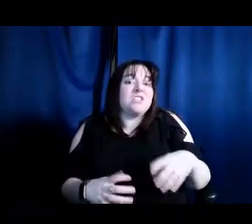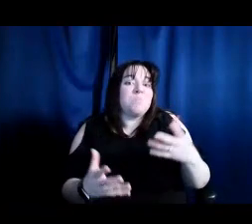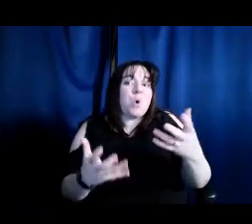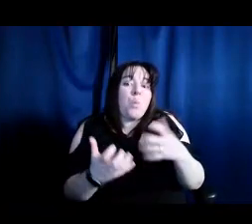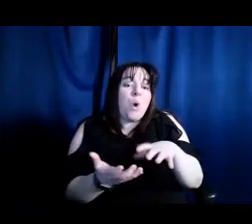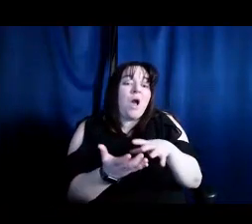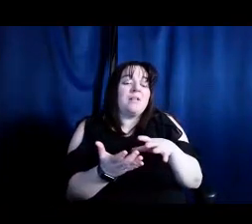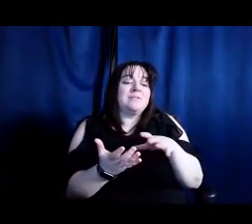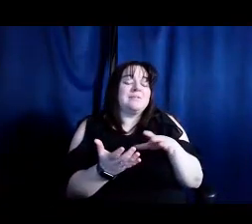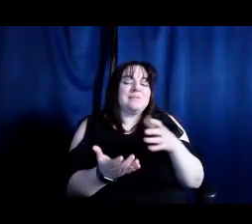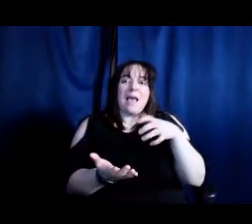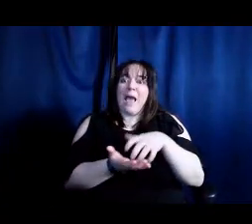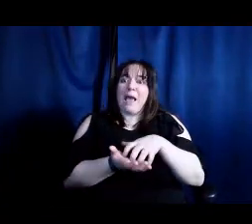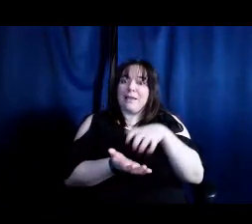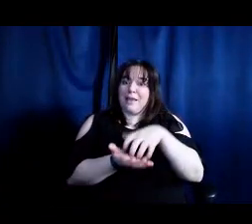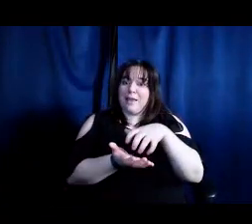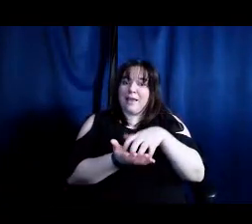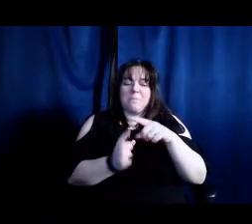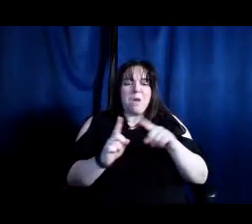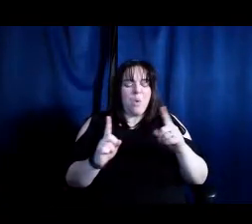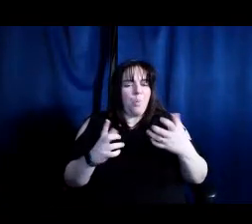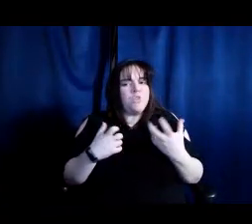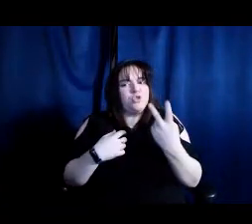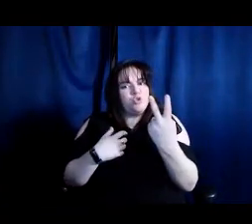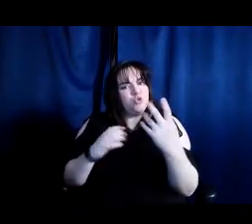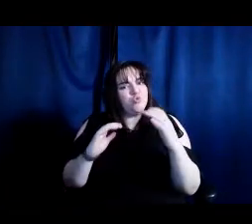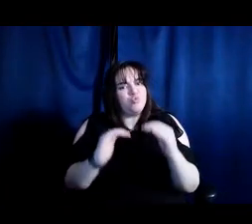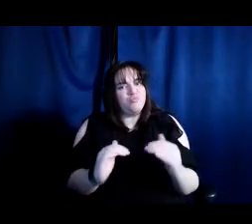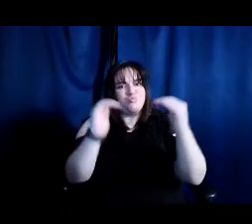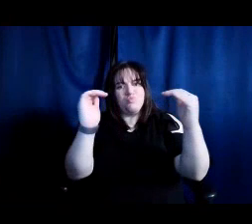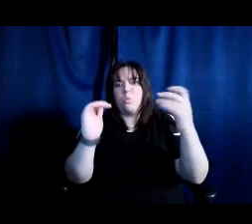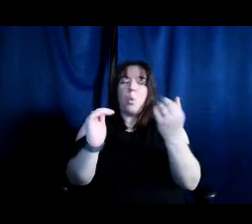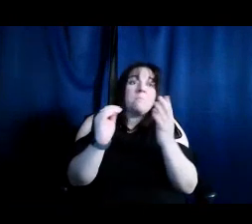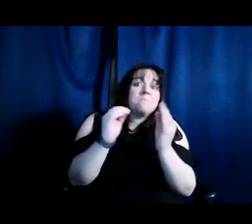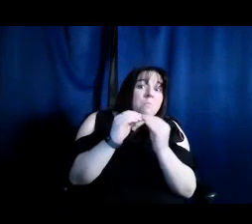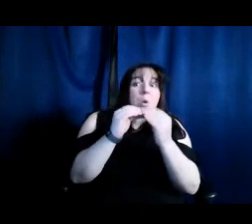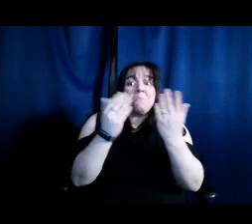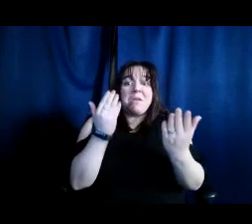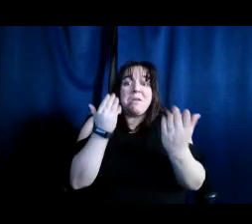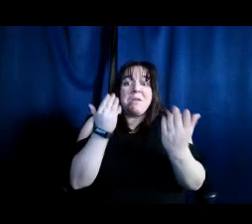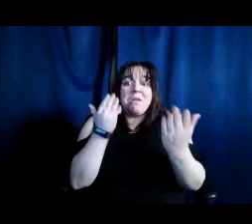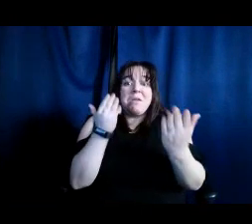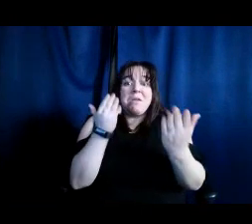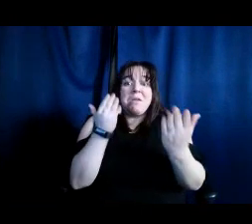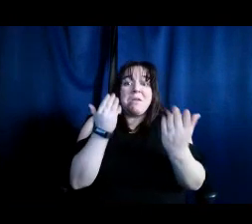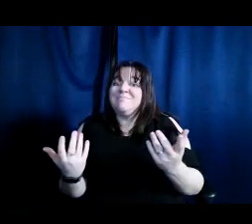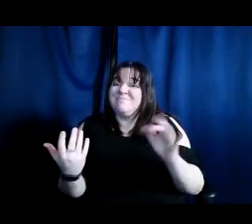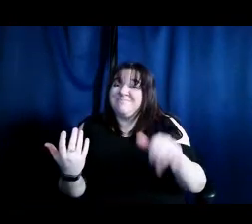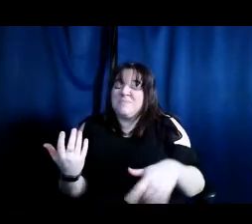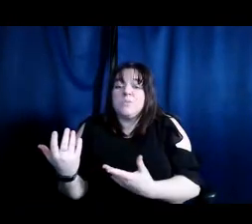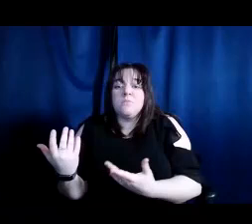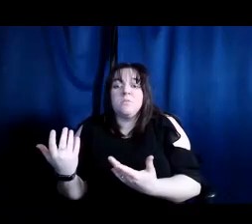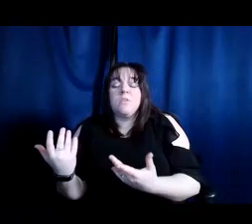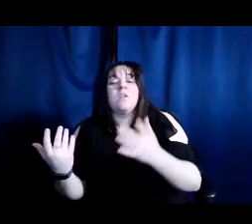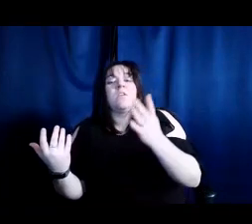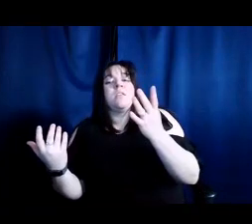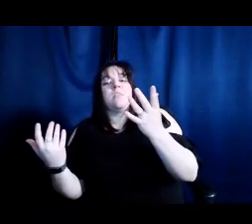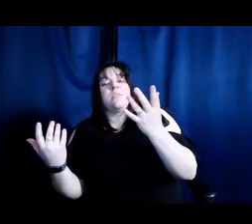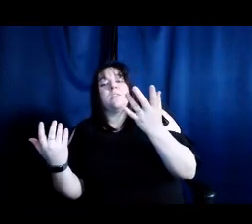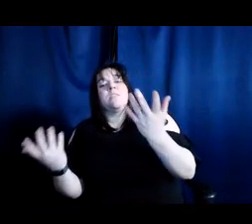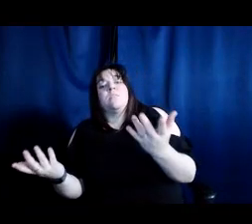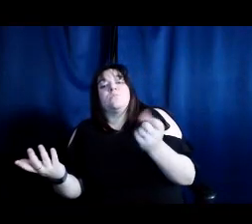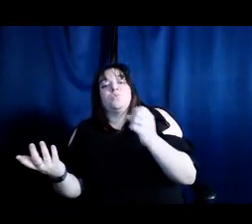less than 2 tiers. And then the final level is triple A. This is the most advanced level and